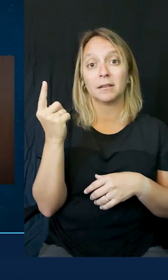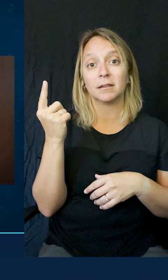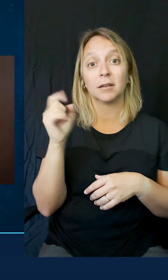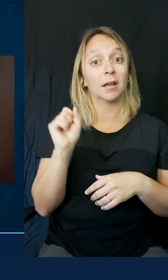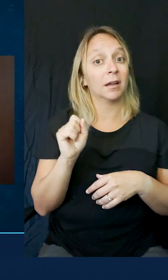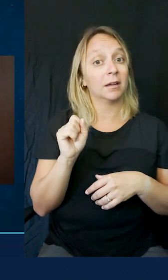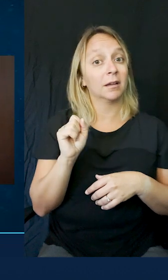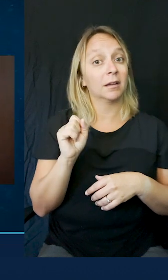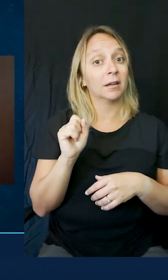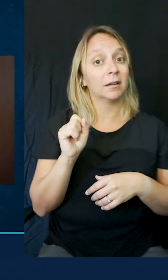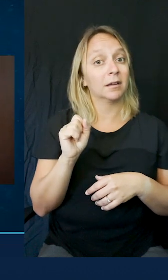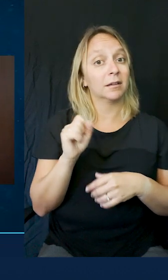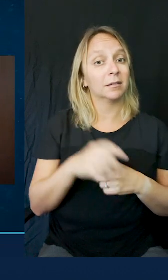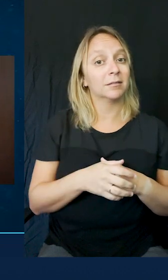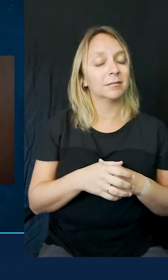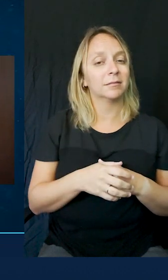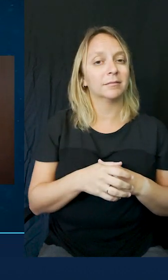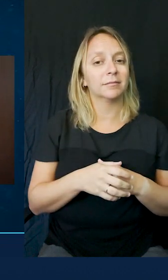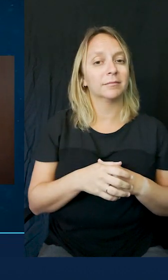Yeah?